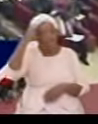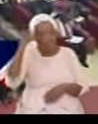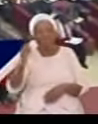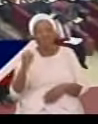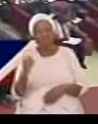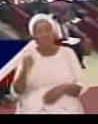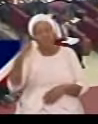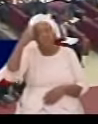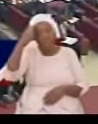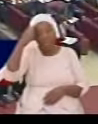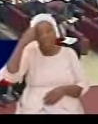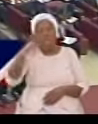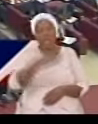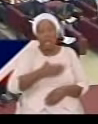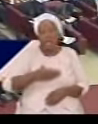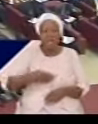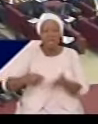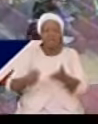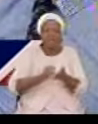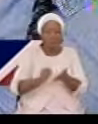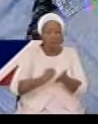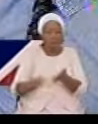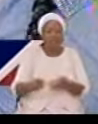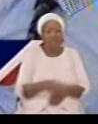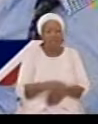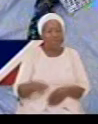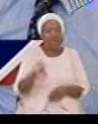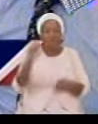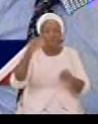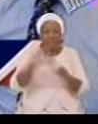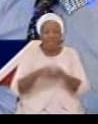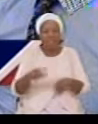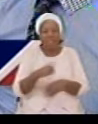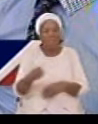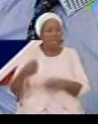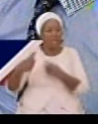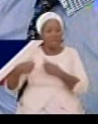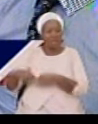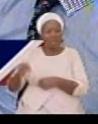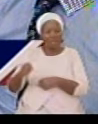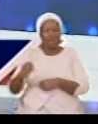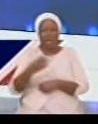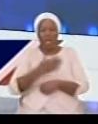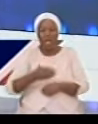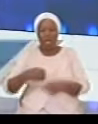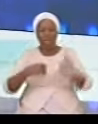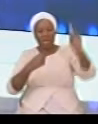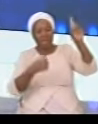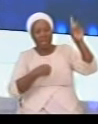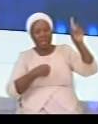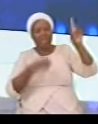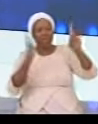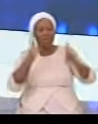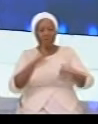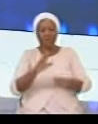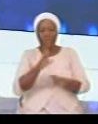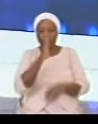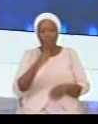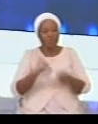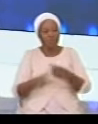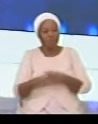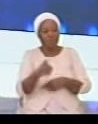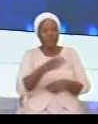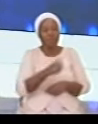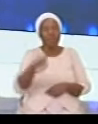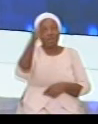mind and write them in their hearts. And I will be to them a